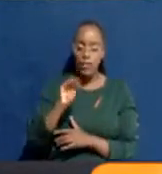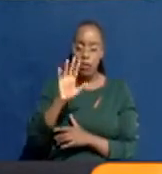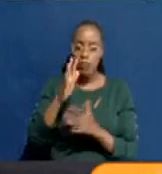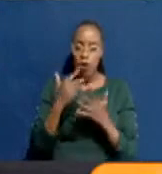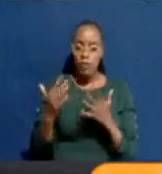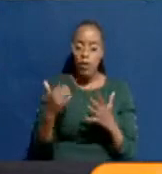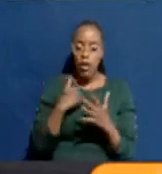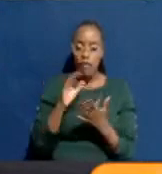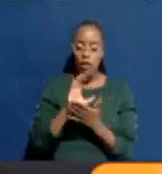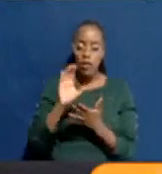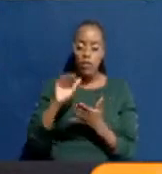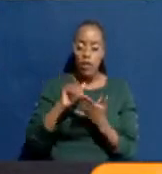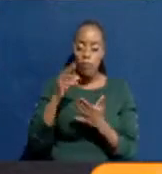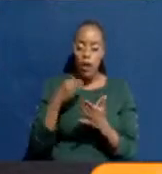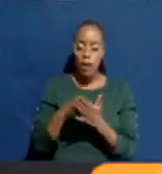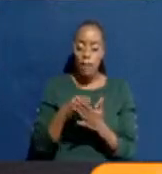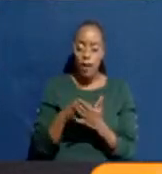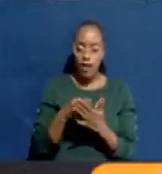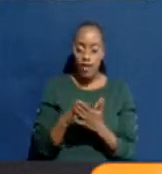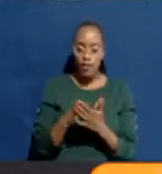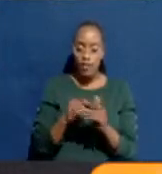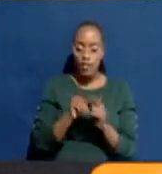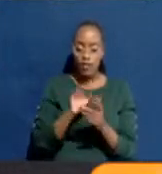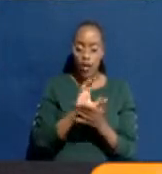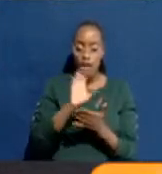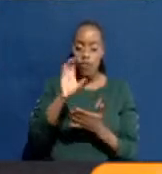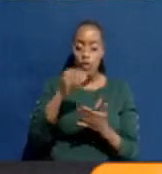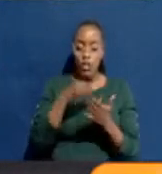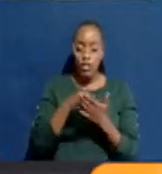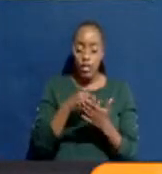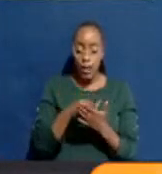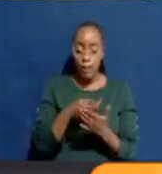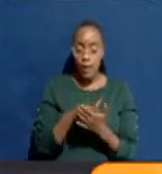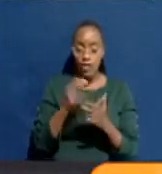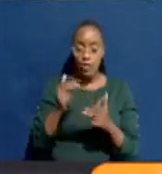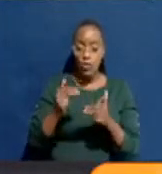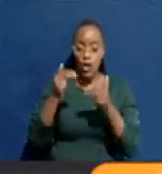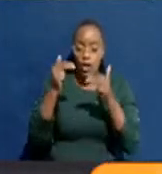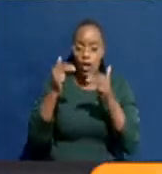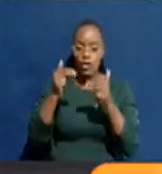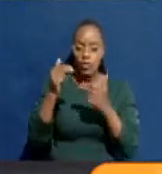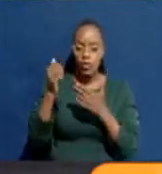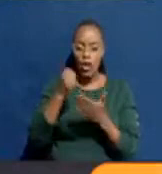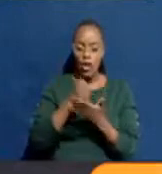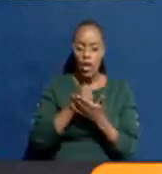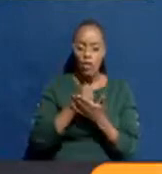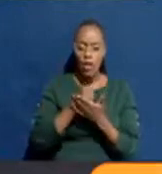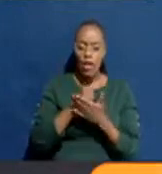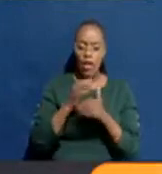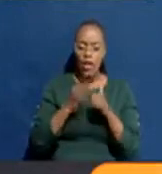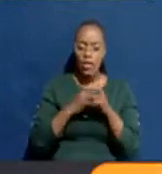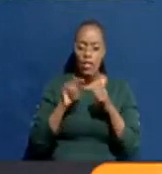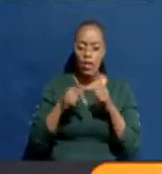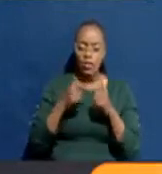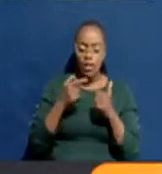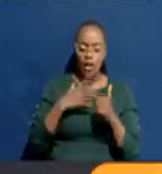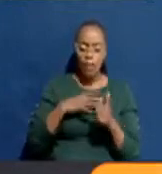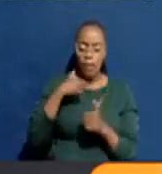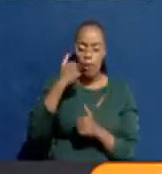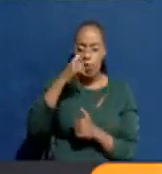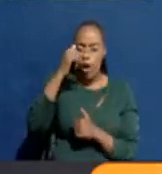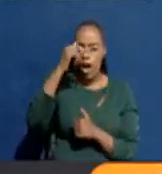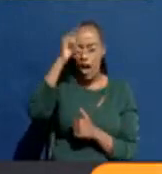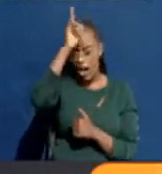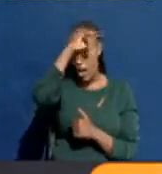We have allocated much more money there. We have allocated money to hire 8,000 graduates, fresh graduates,